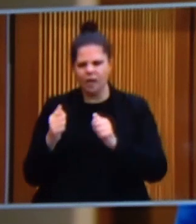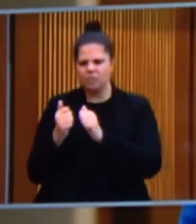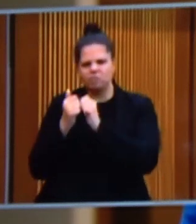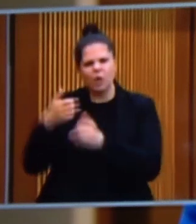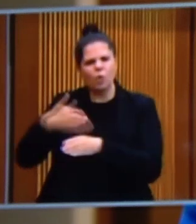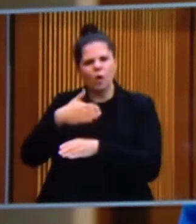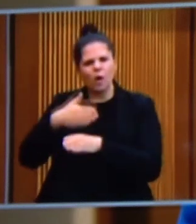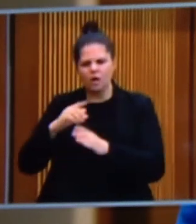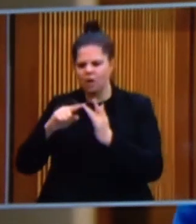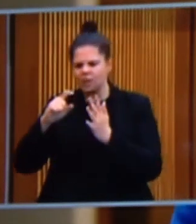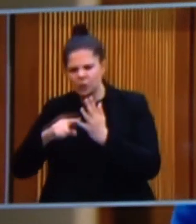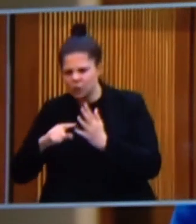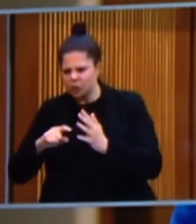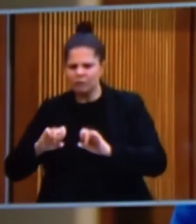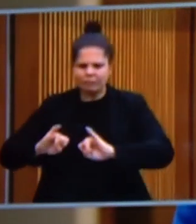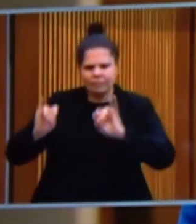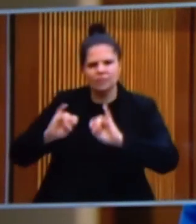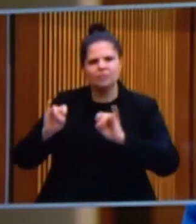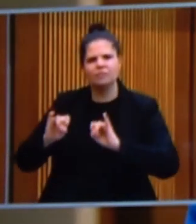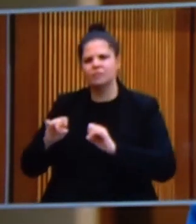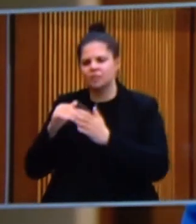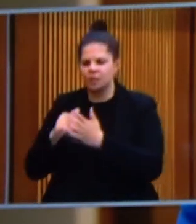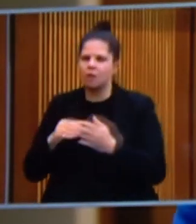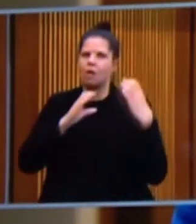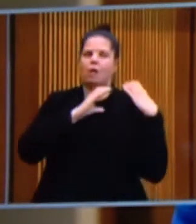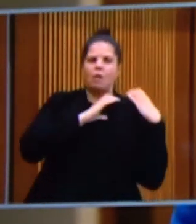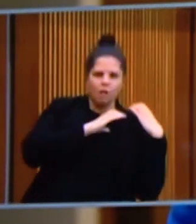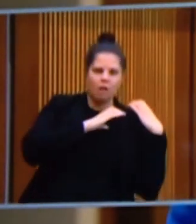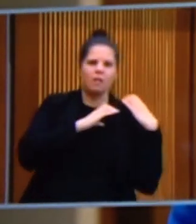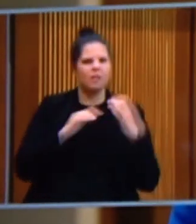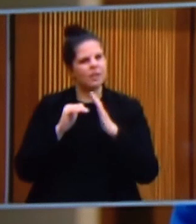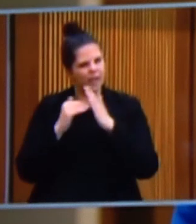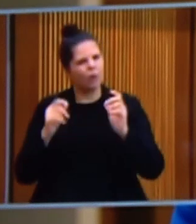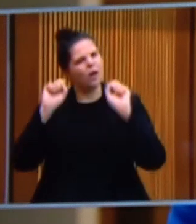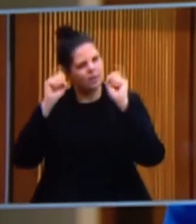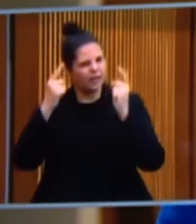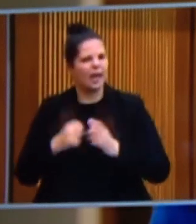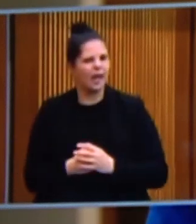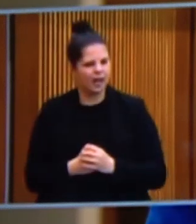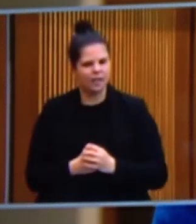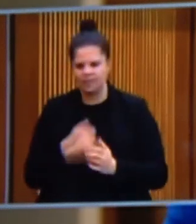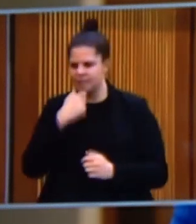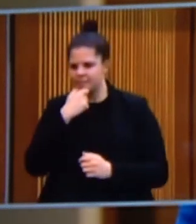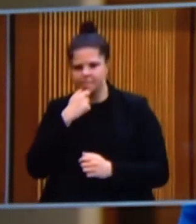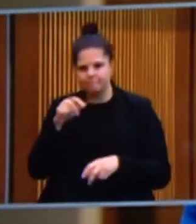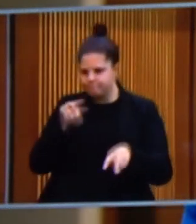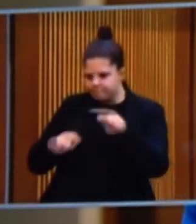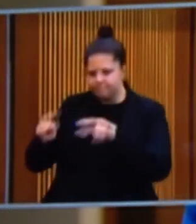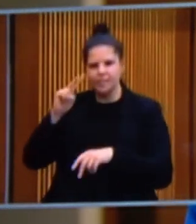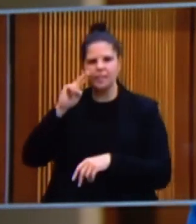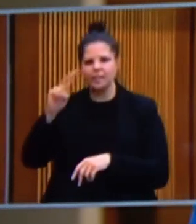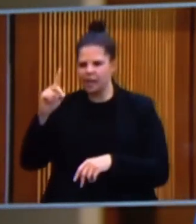care, and throughout the hospital system are under incredible strain at the moment, looking at a wave that